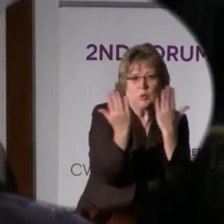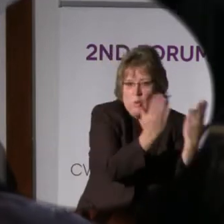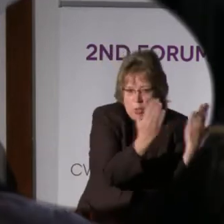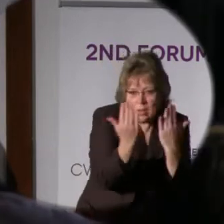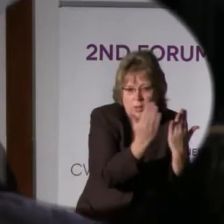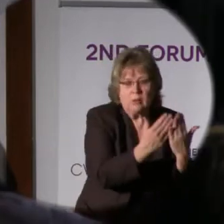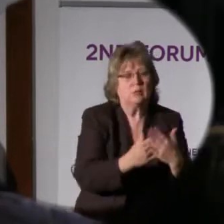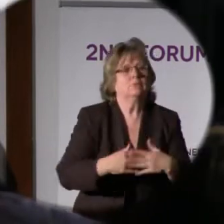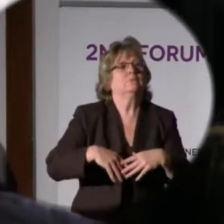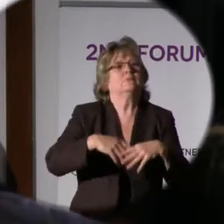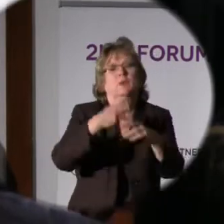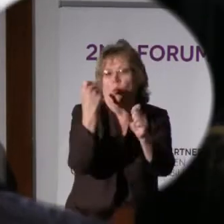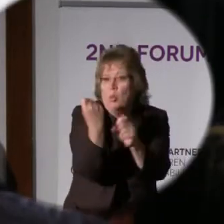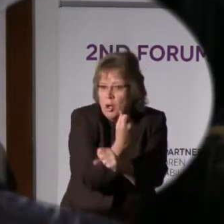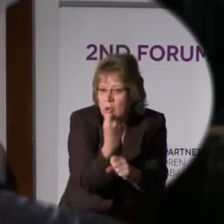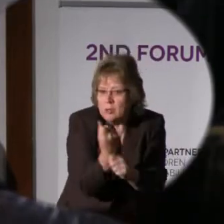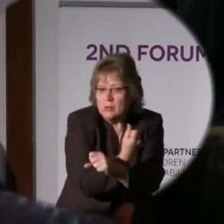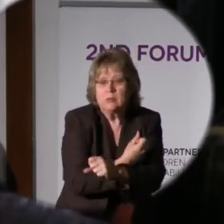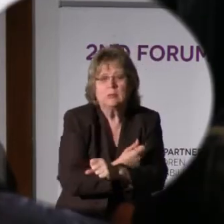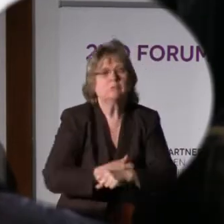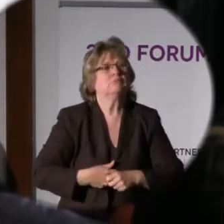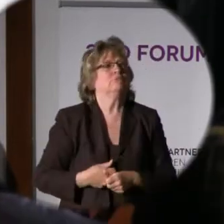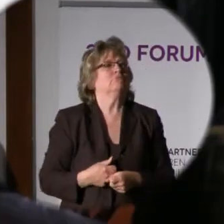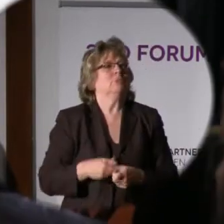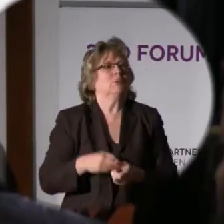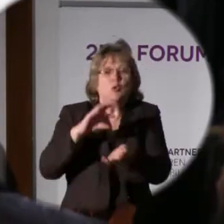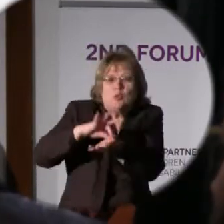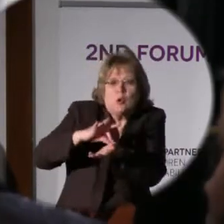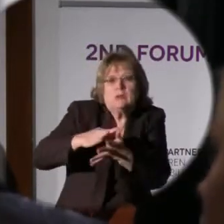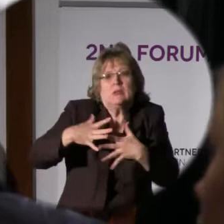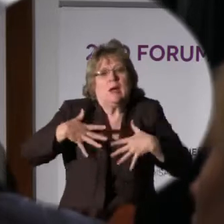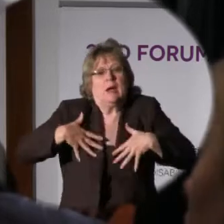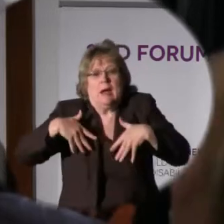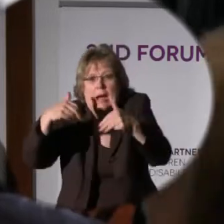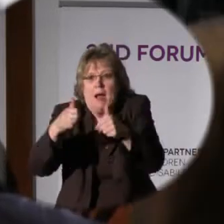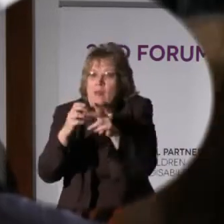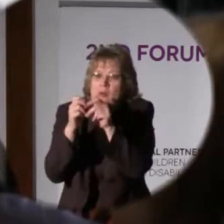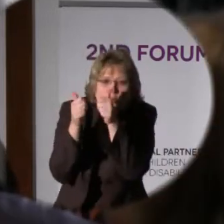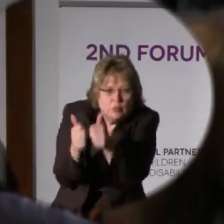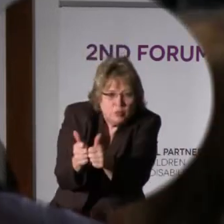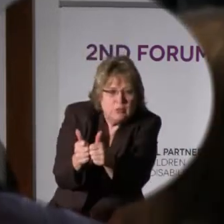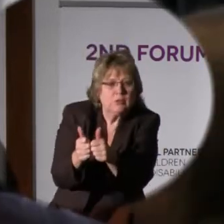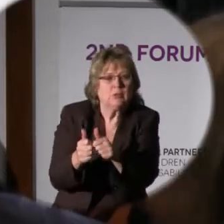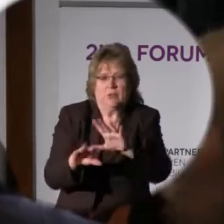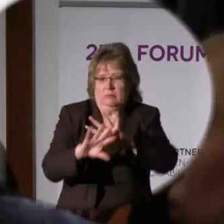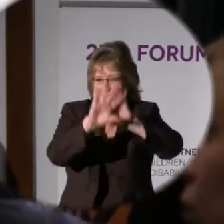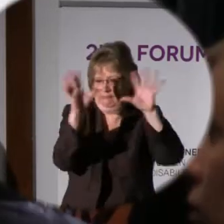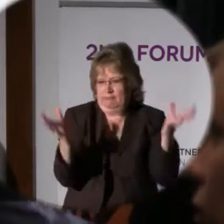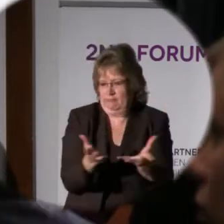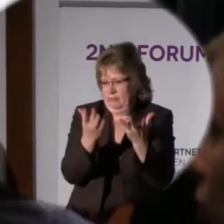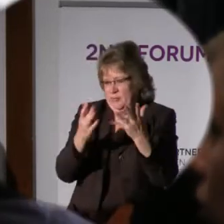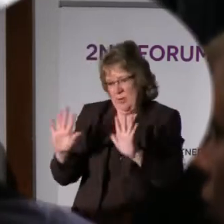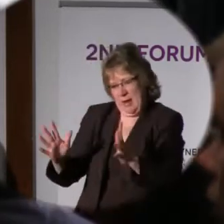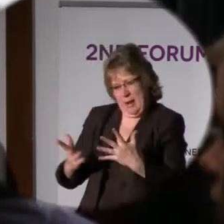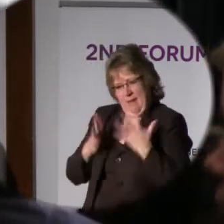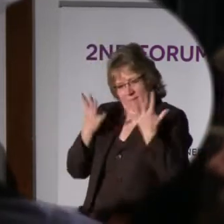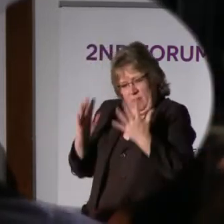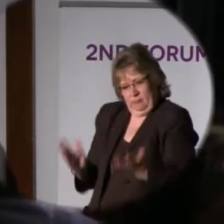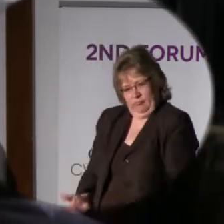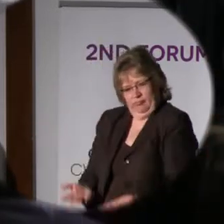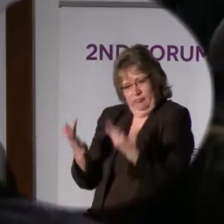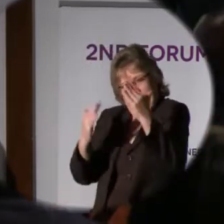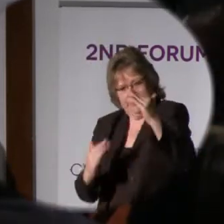as highlighted in the report. In terms of accessibility to the physical environment